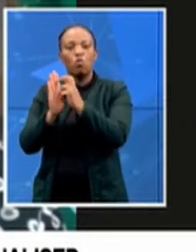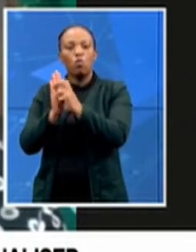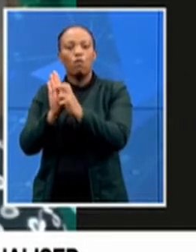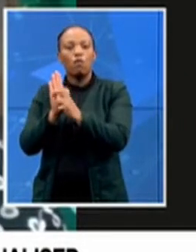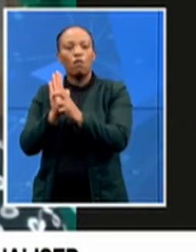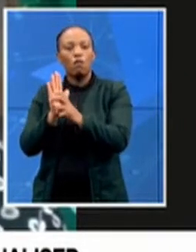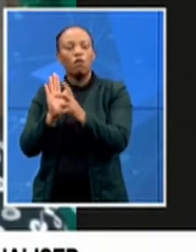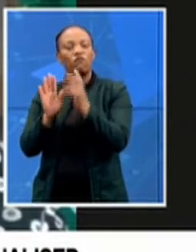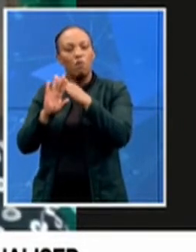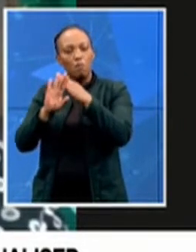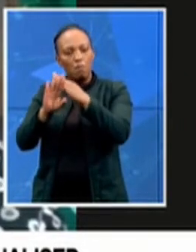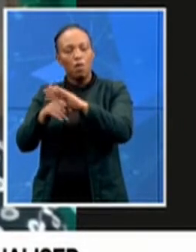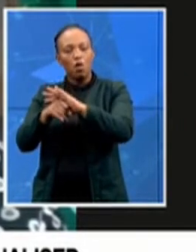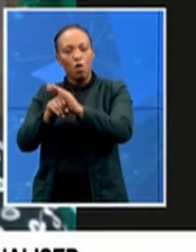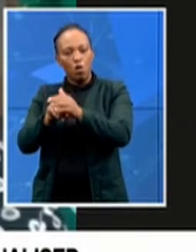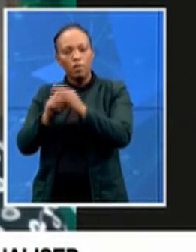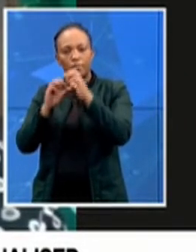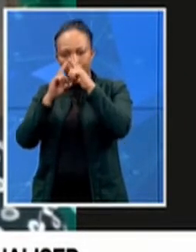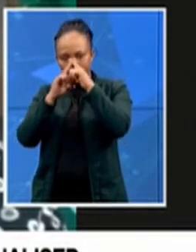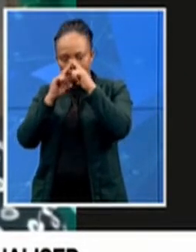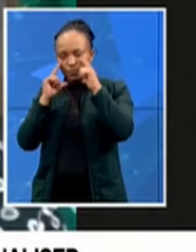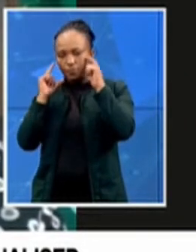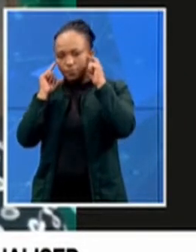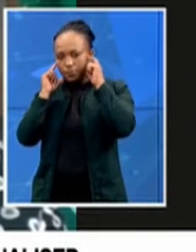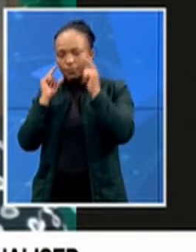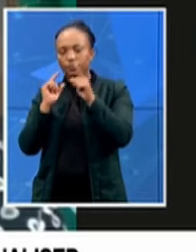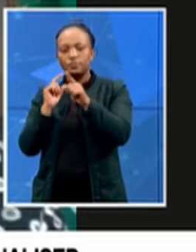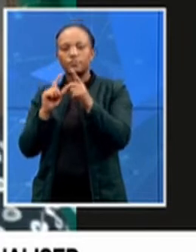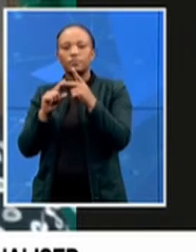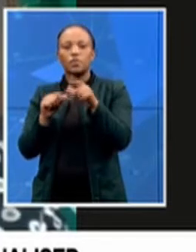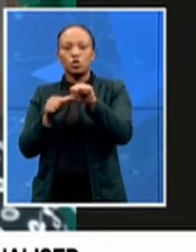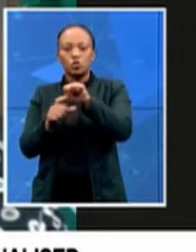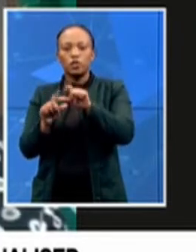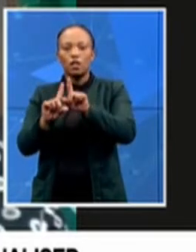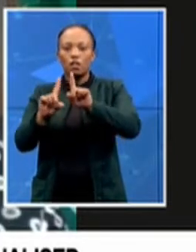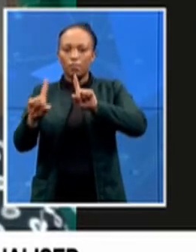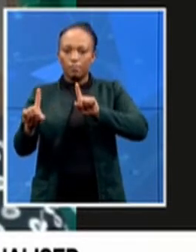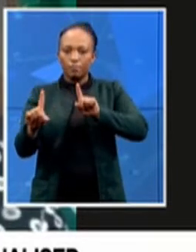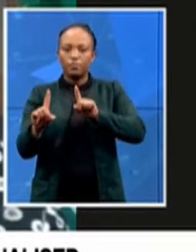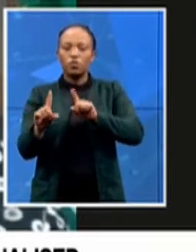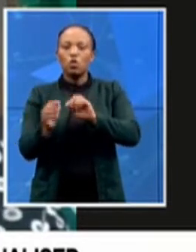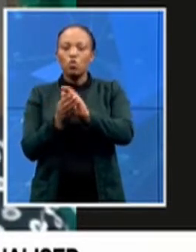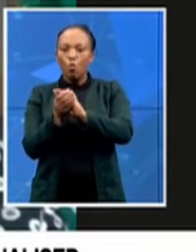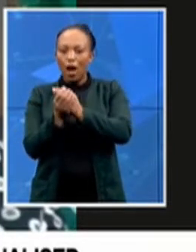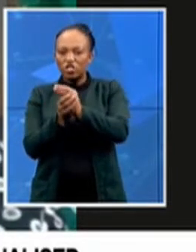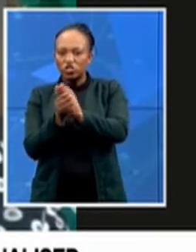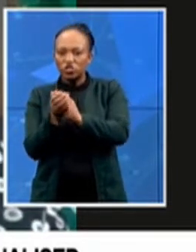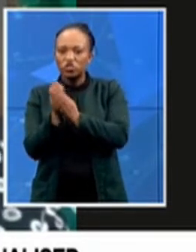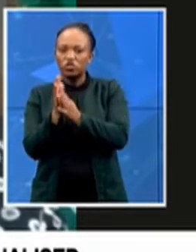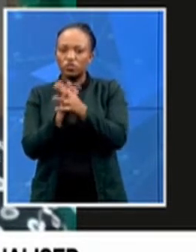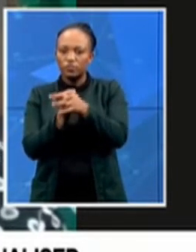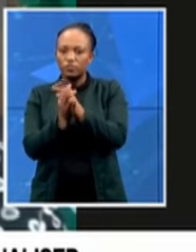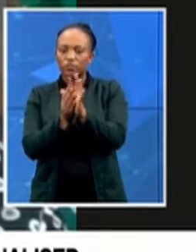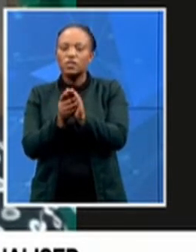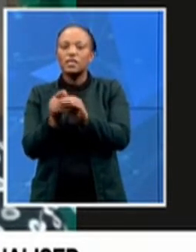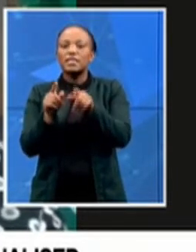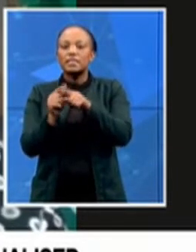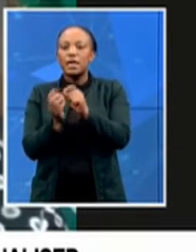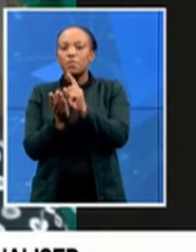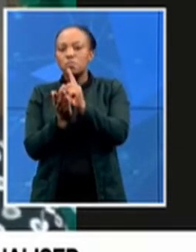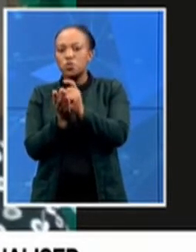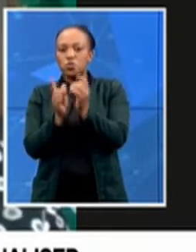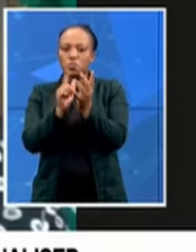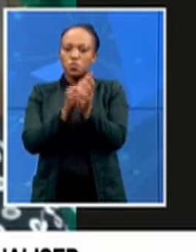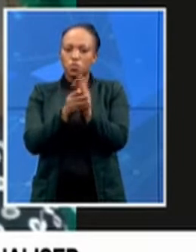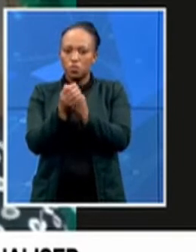masks, by social distancing, by washing their hands and sanitizing, but also by avoiding gatherings.